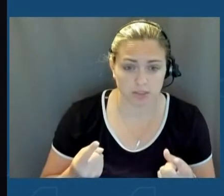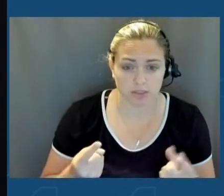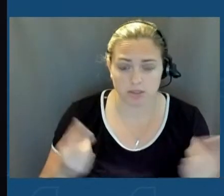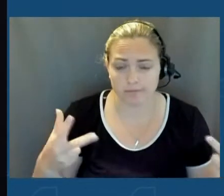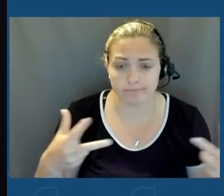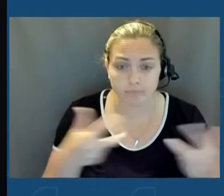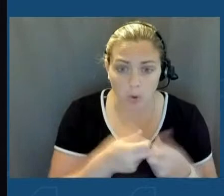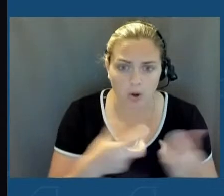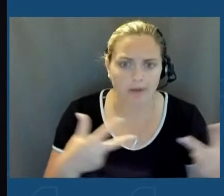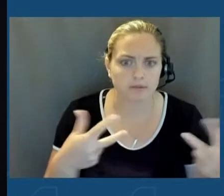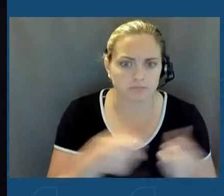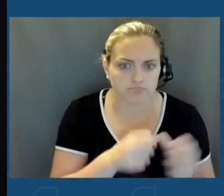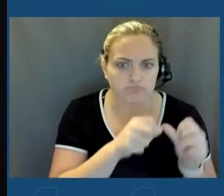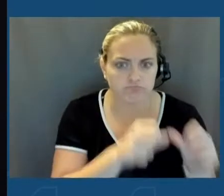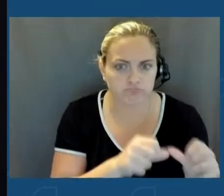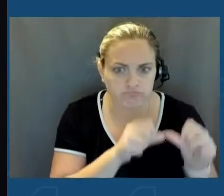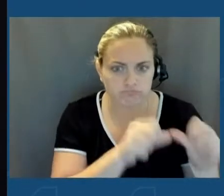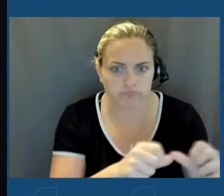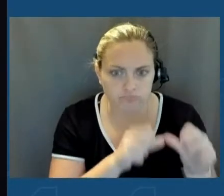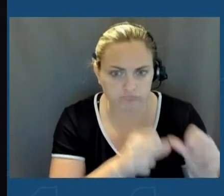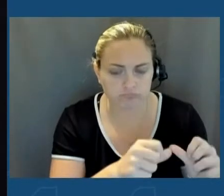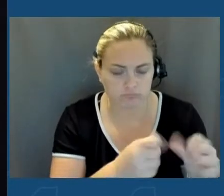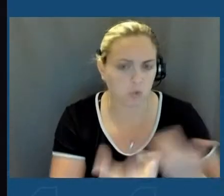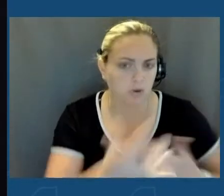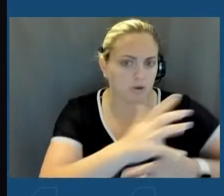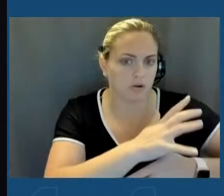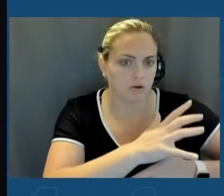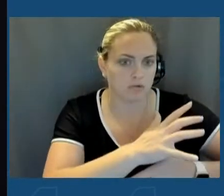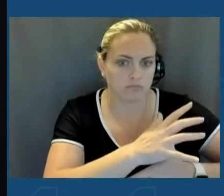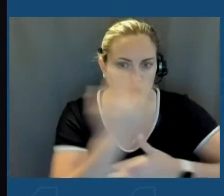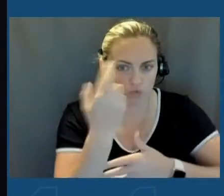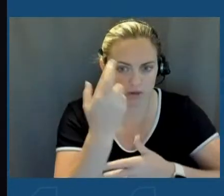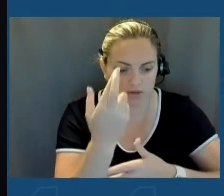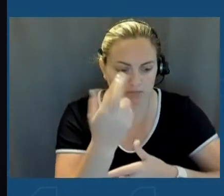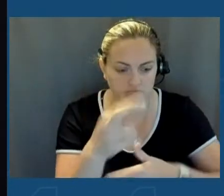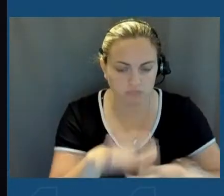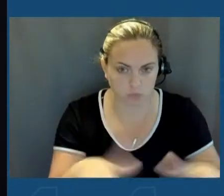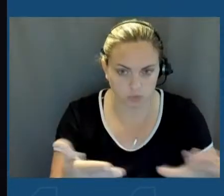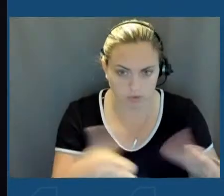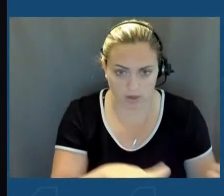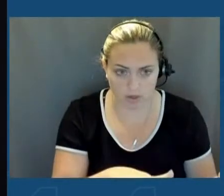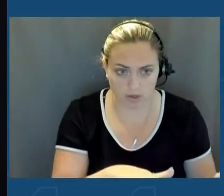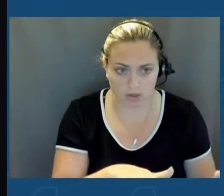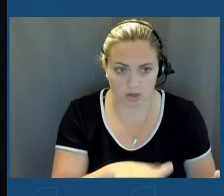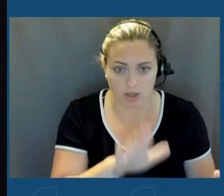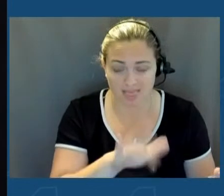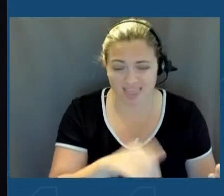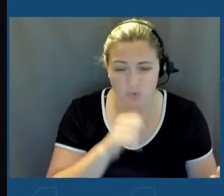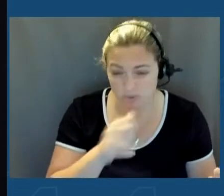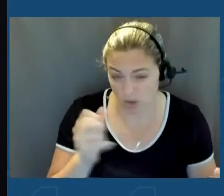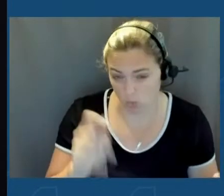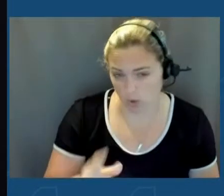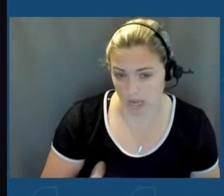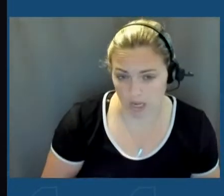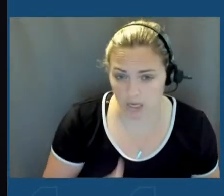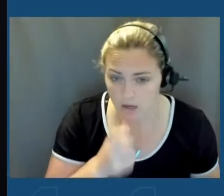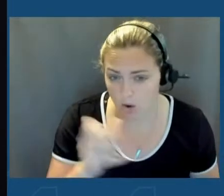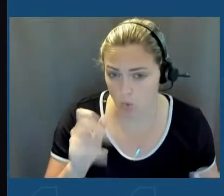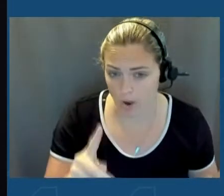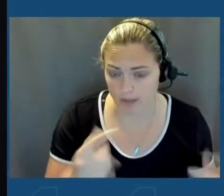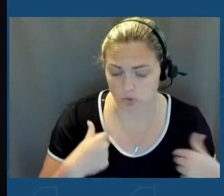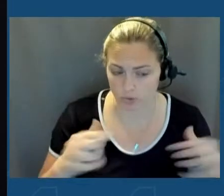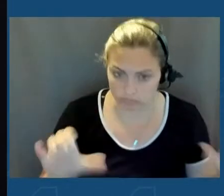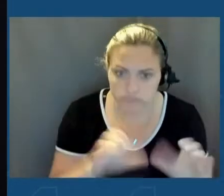accidents were the #1 cause of death of children. That was not okay with us, so we took